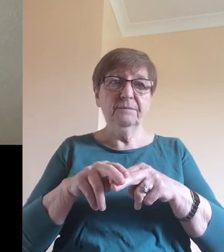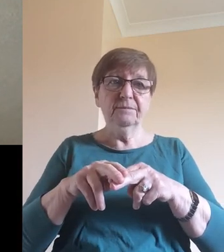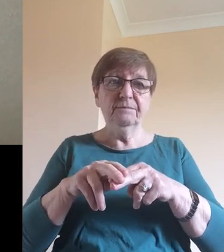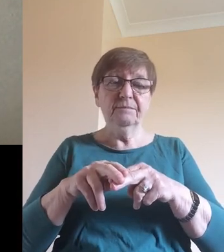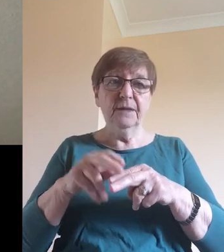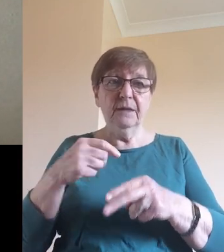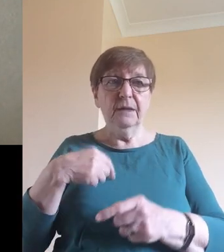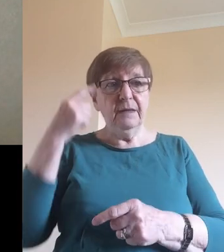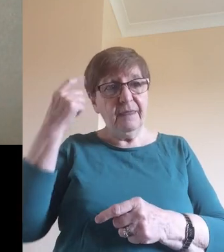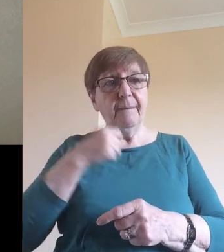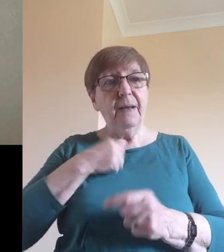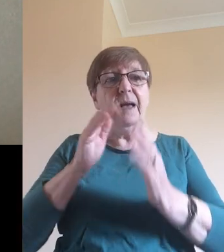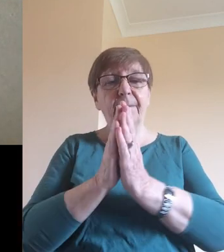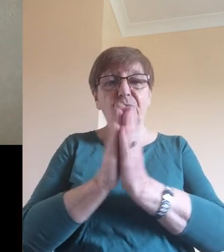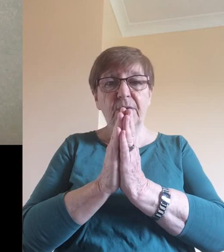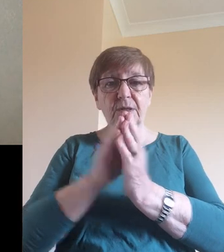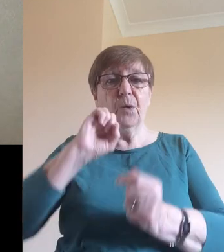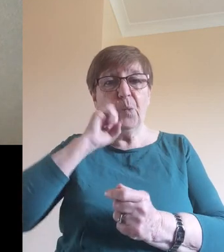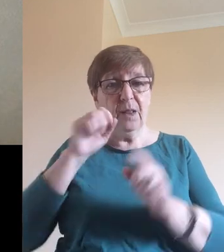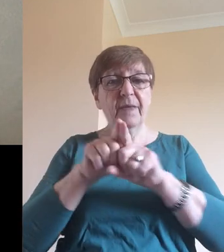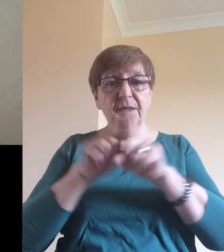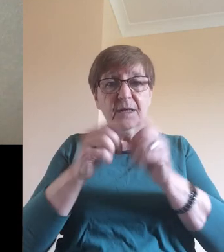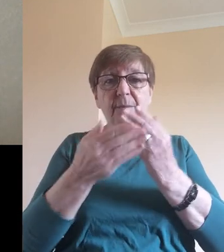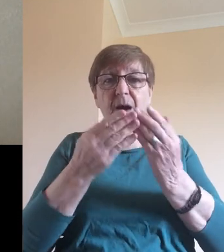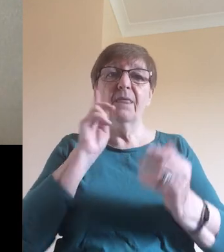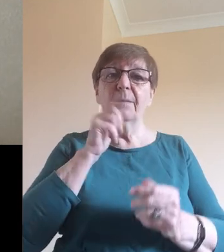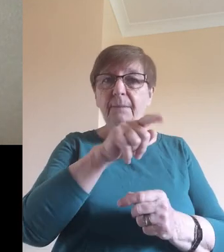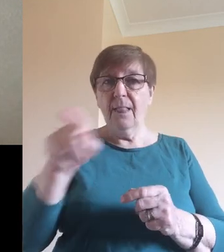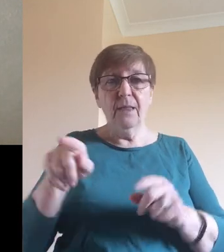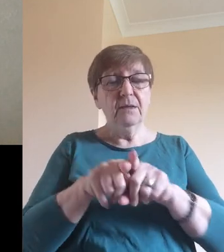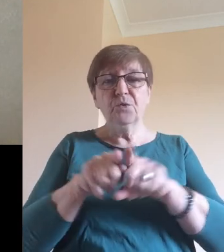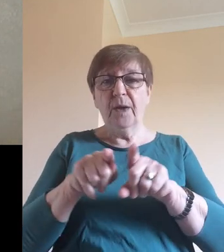my prayers would be the prayers of other people too.